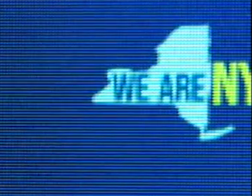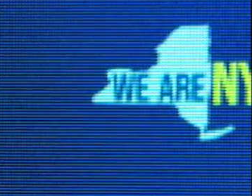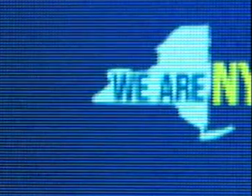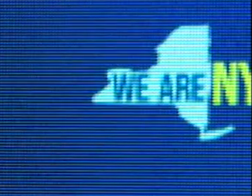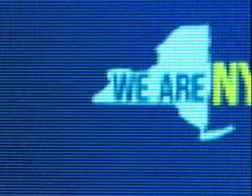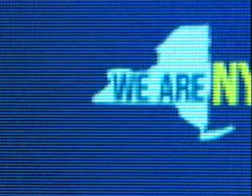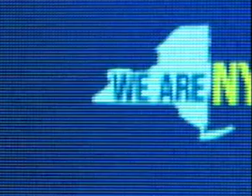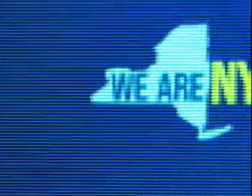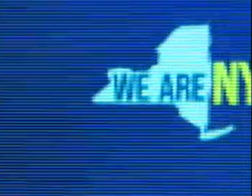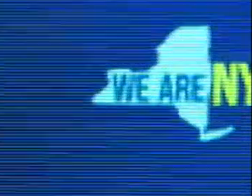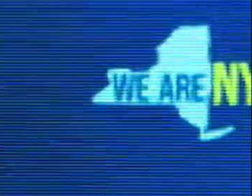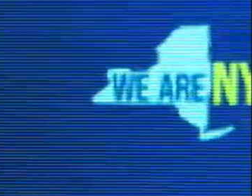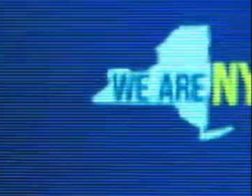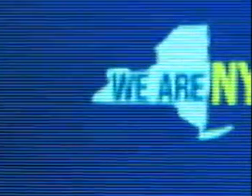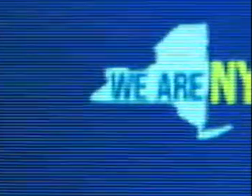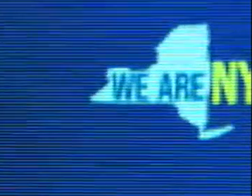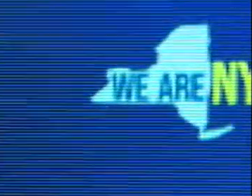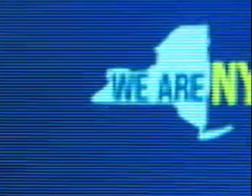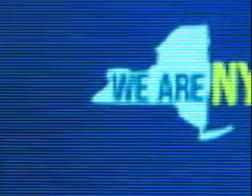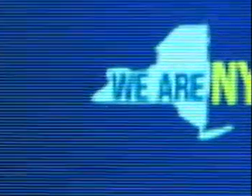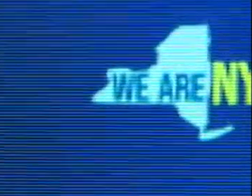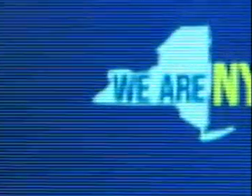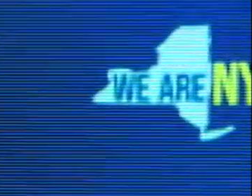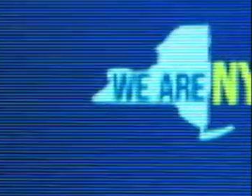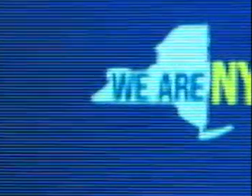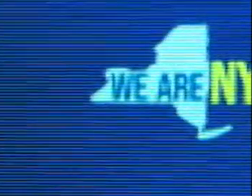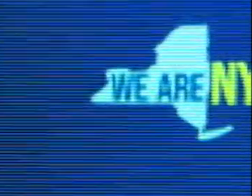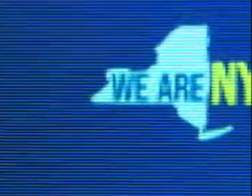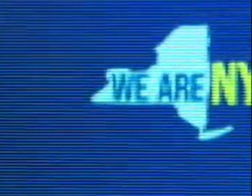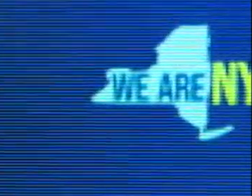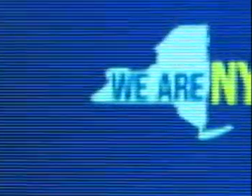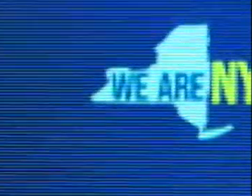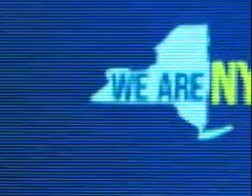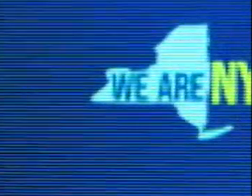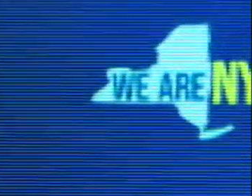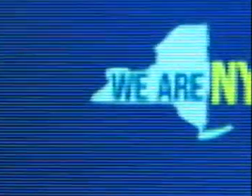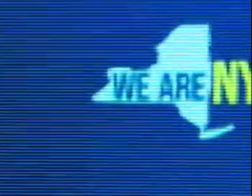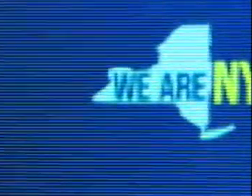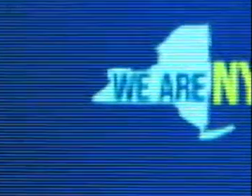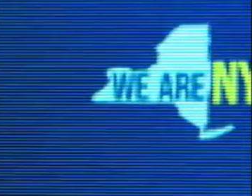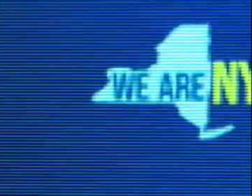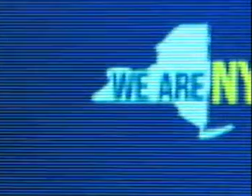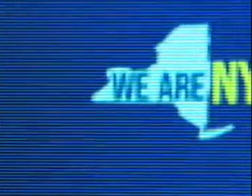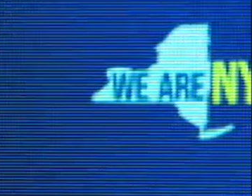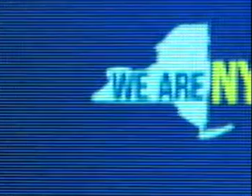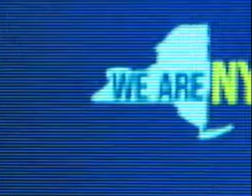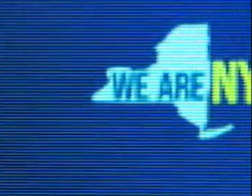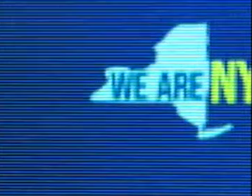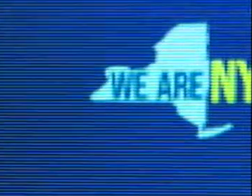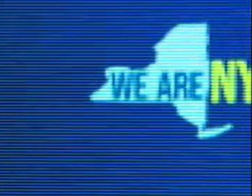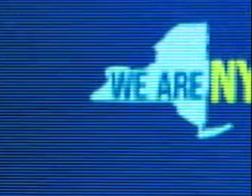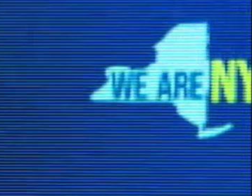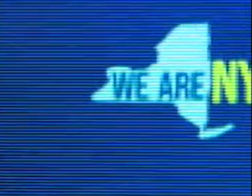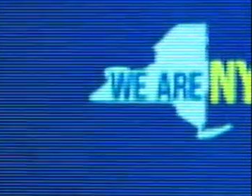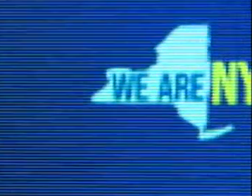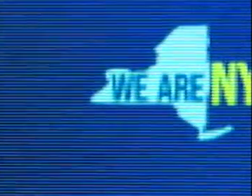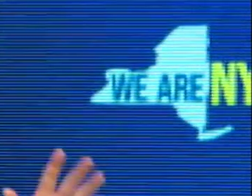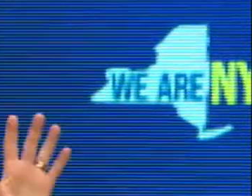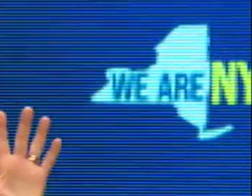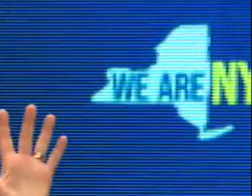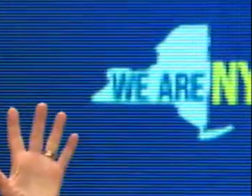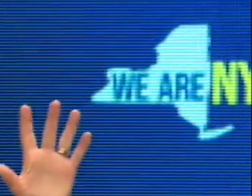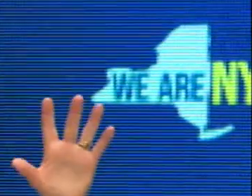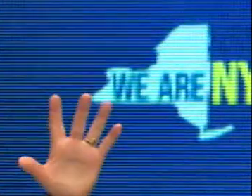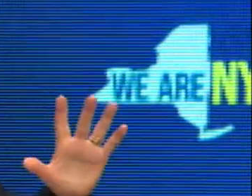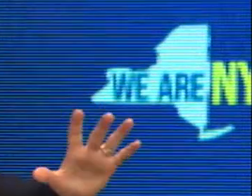manufacturing base scattered to the south or they went overseas, and we really, really got knocked on our heels for a long time, all